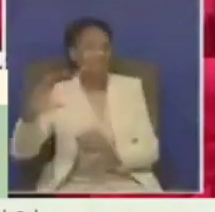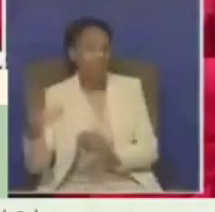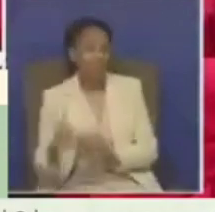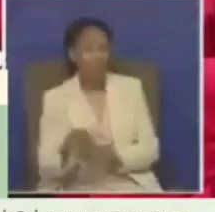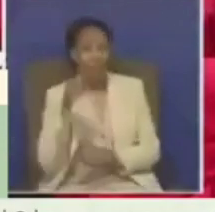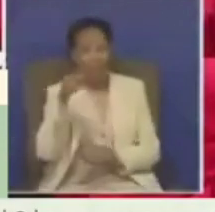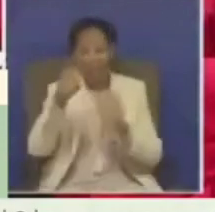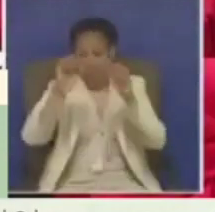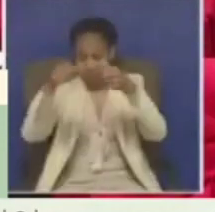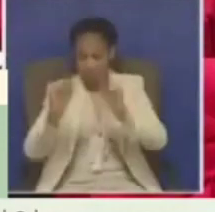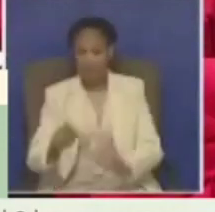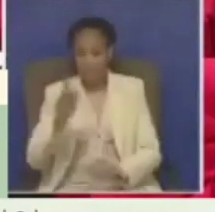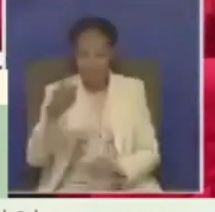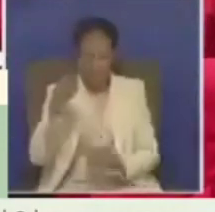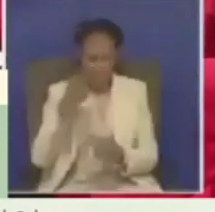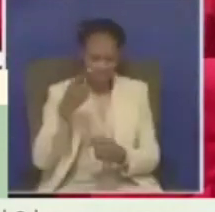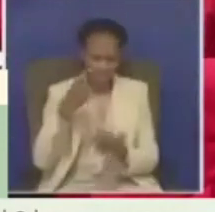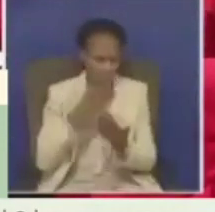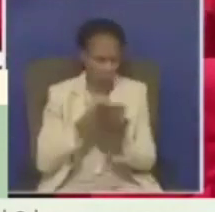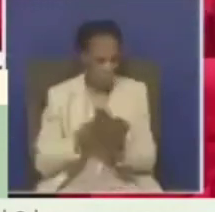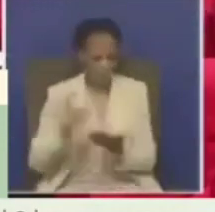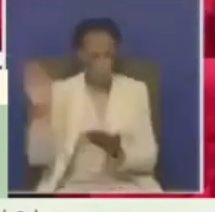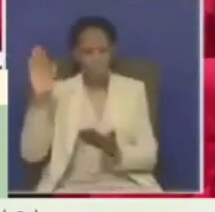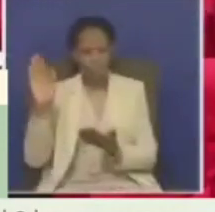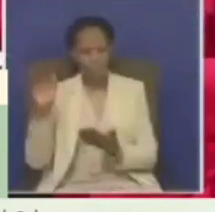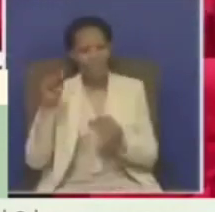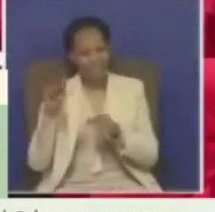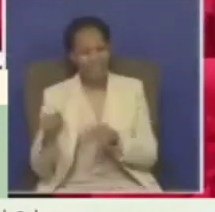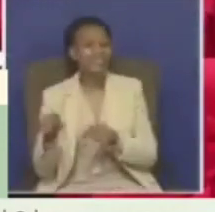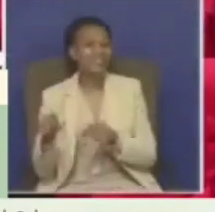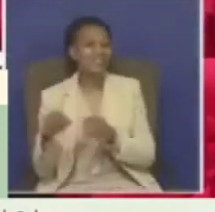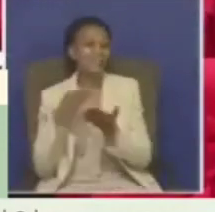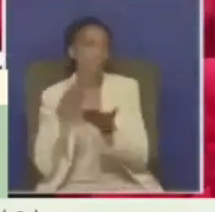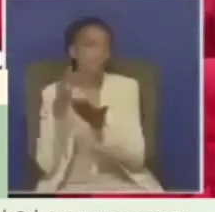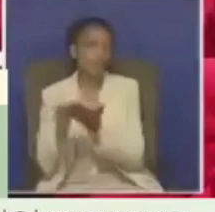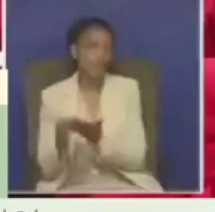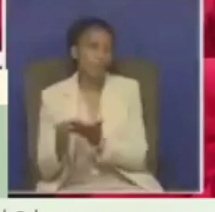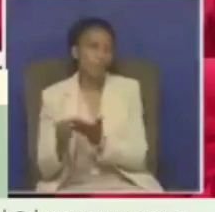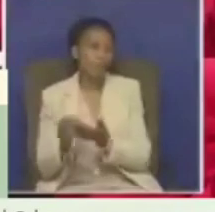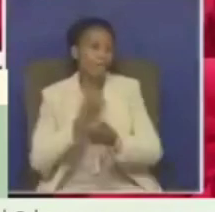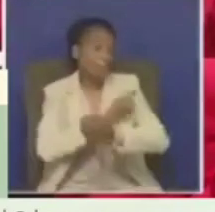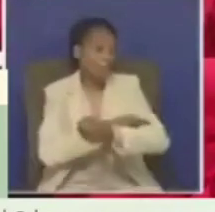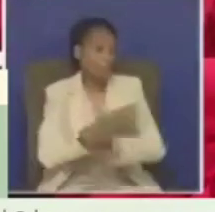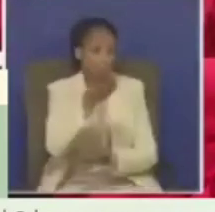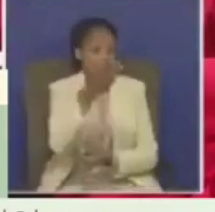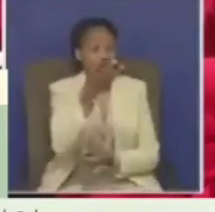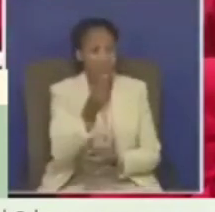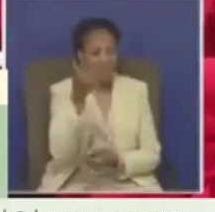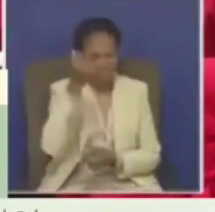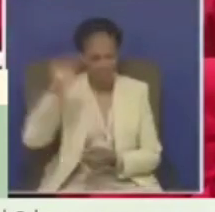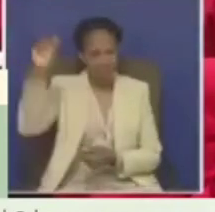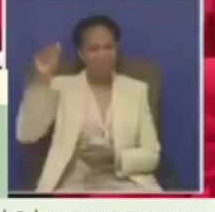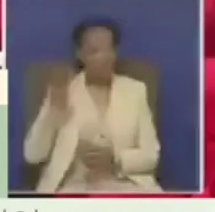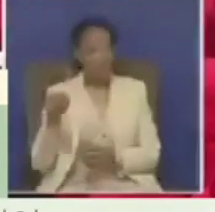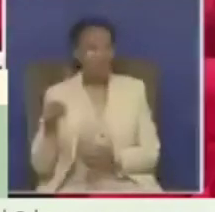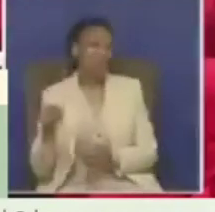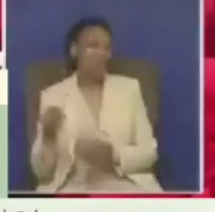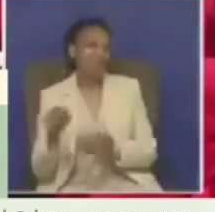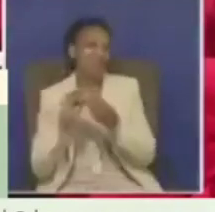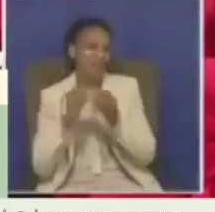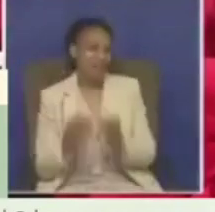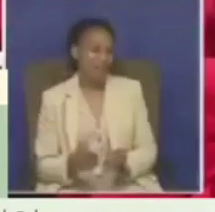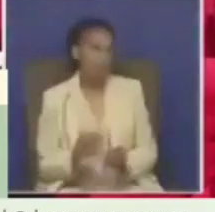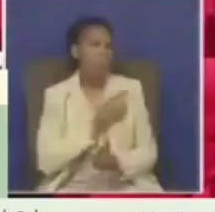out of order, Chair, in terms of the rules. You are empowered as the chairperson to reject this amendment because it